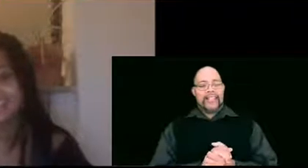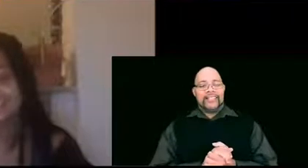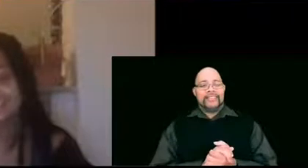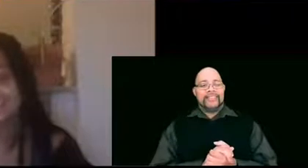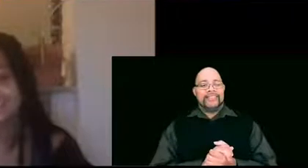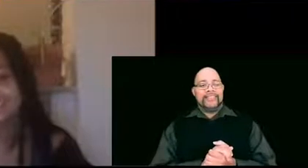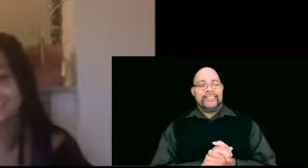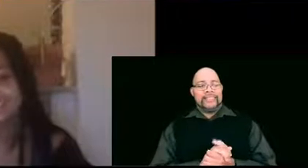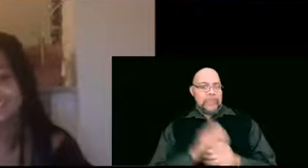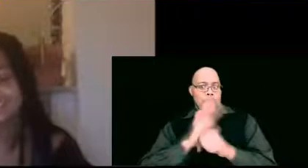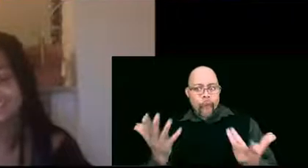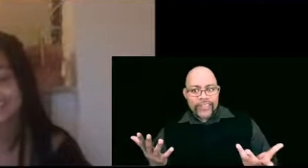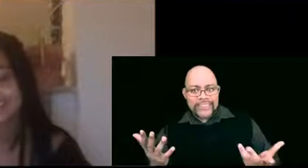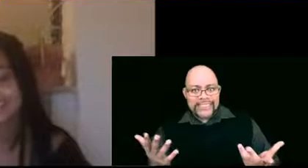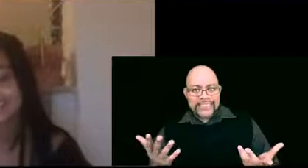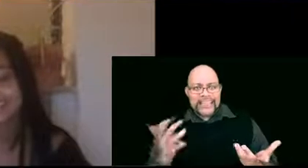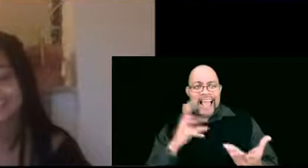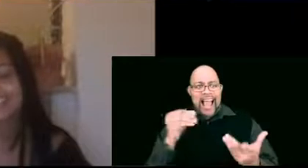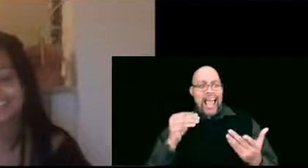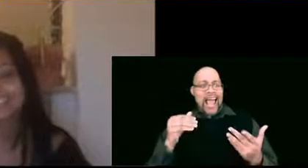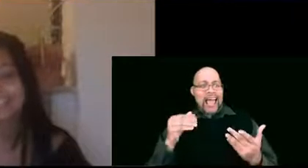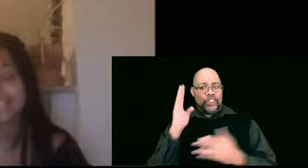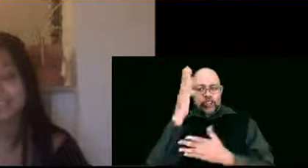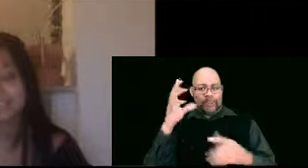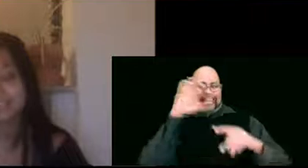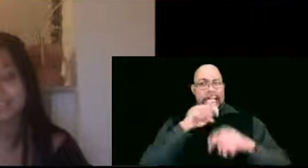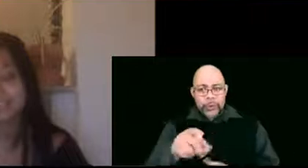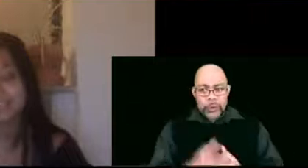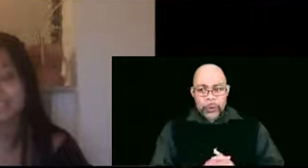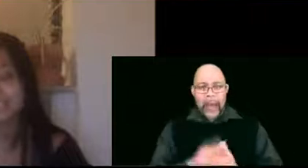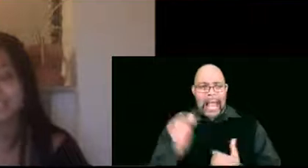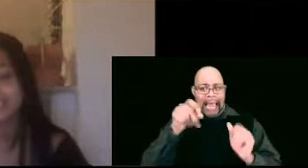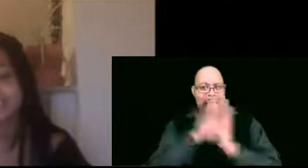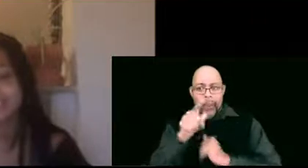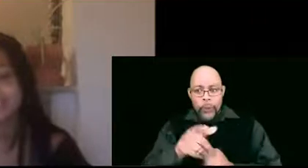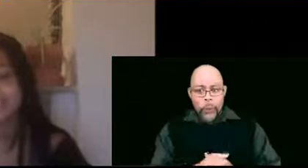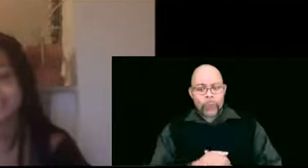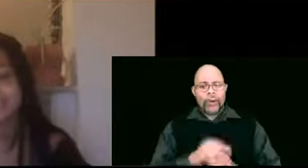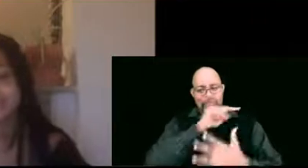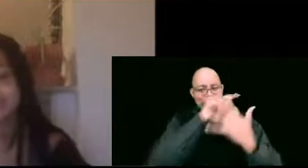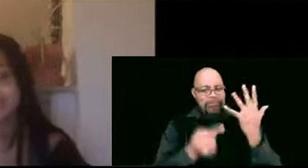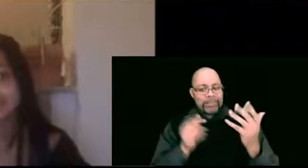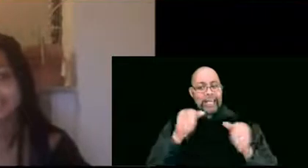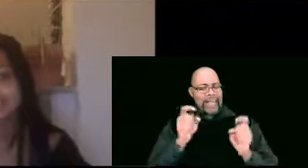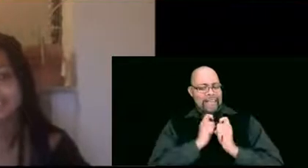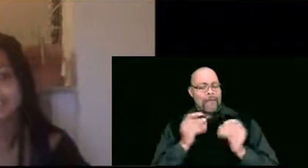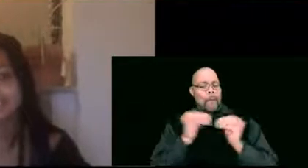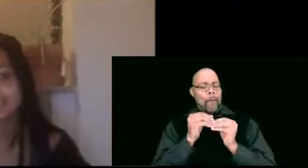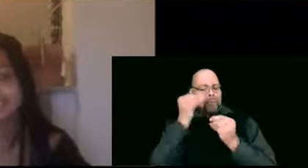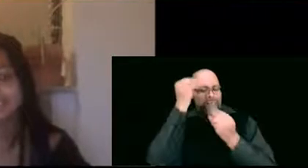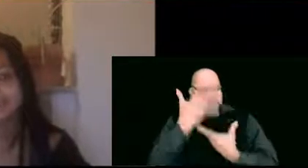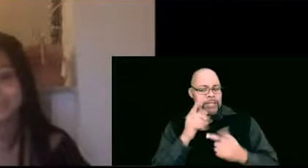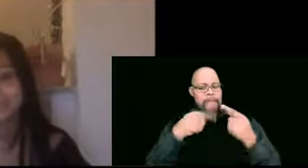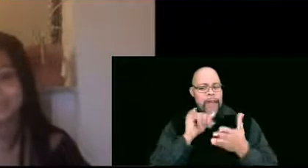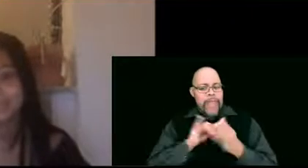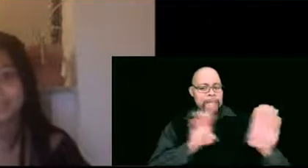sharks as like, you know, the movie, right? And they're there to attack you and they're deadly and all of these things. So could you give us a